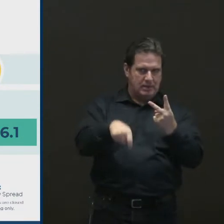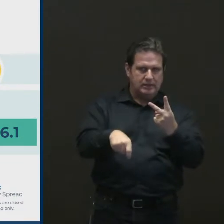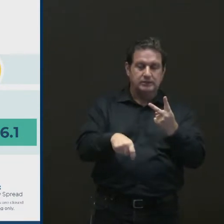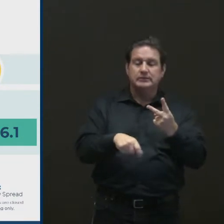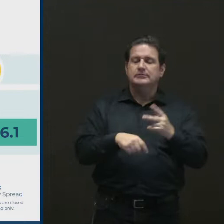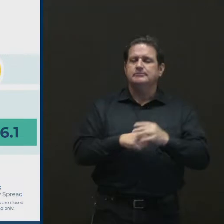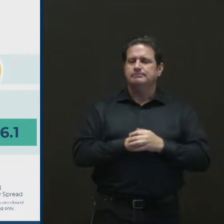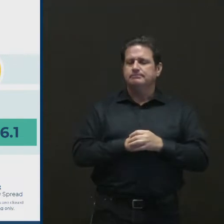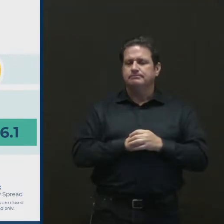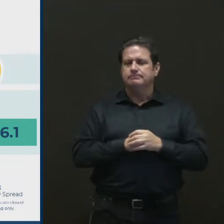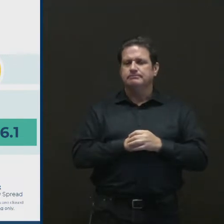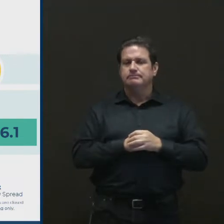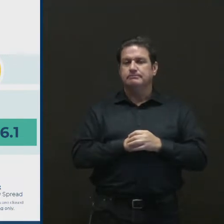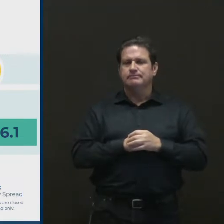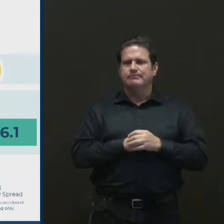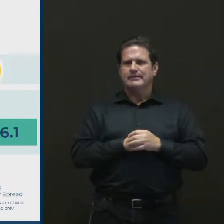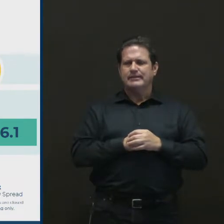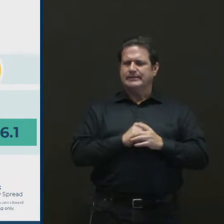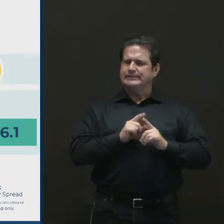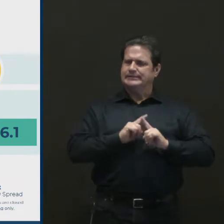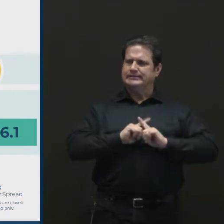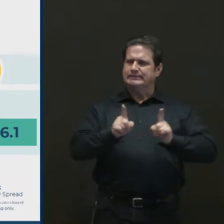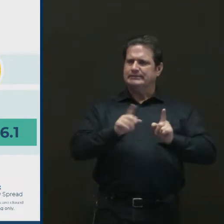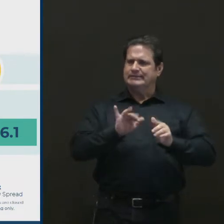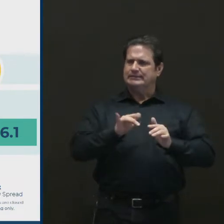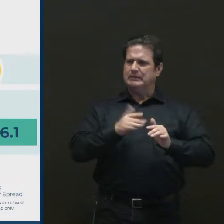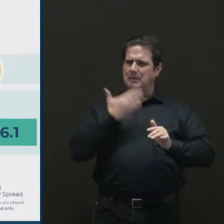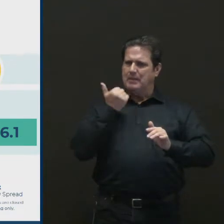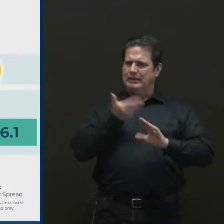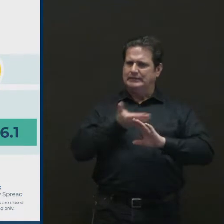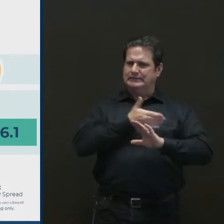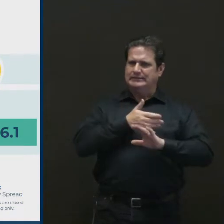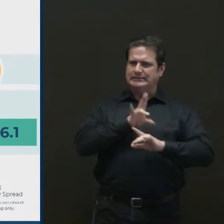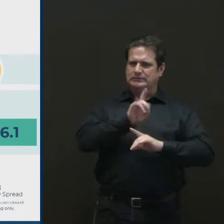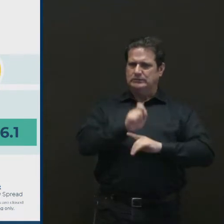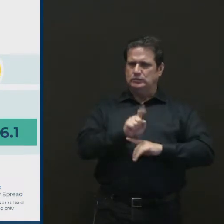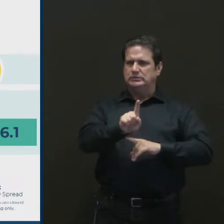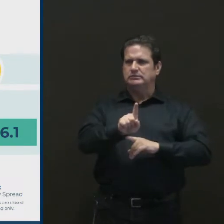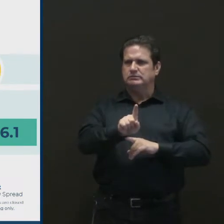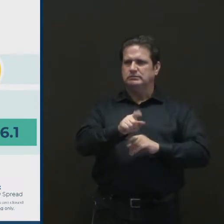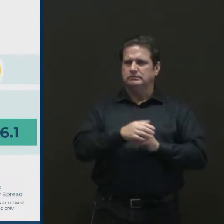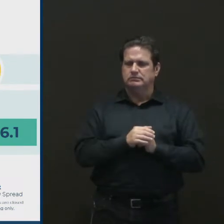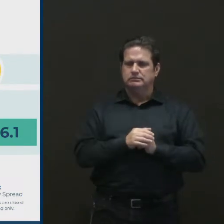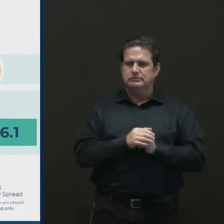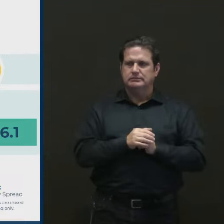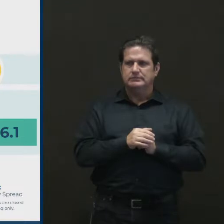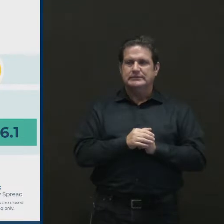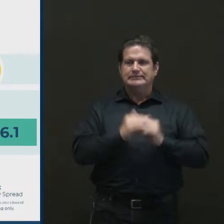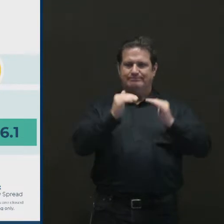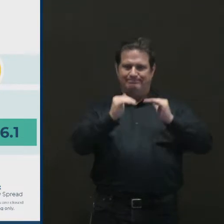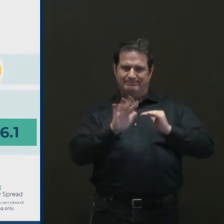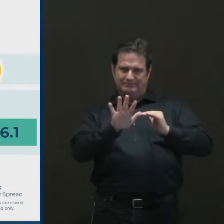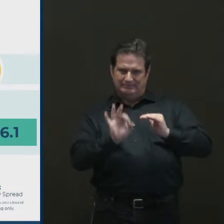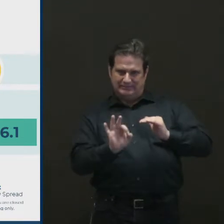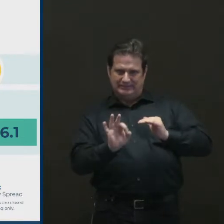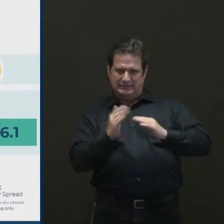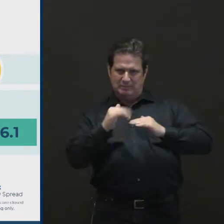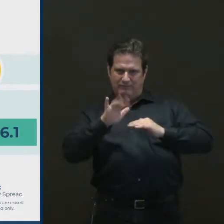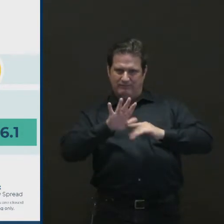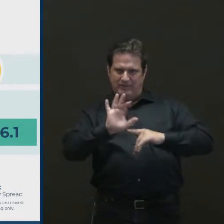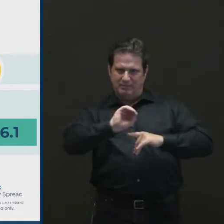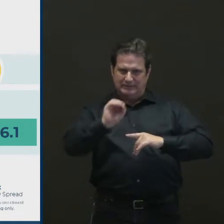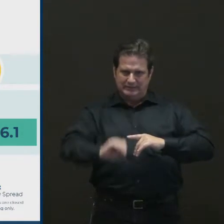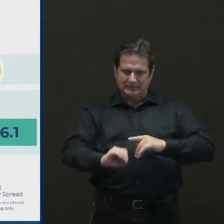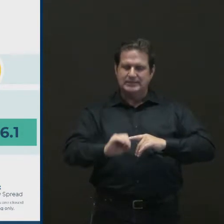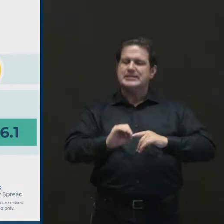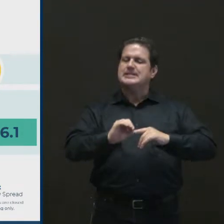different interval, and that's why it's a little bit better than the 7.1%. But again, we're still here above 5%, need to